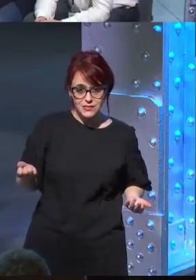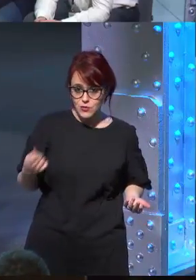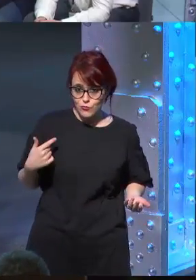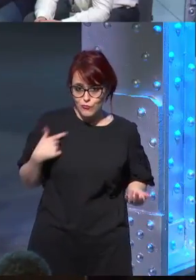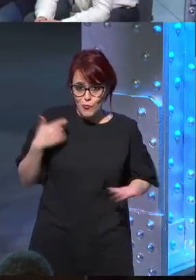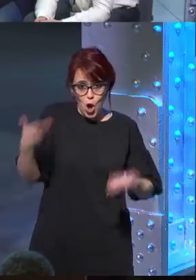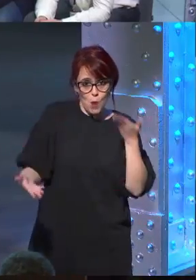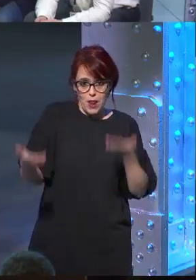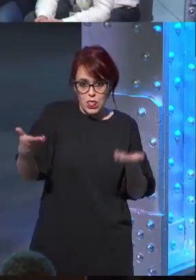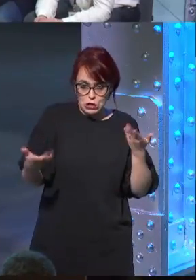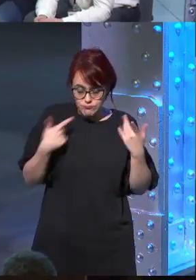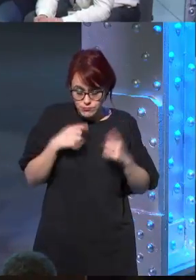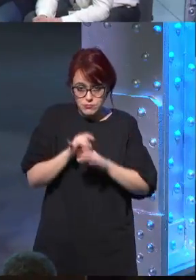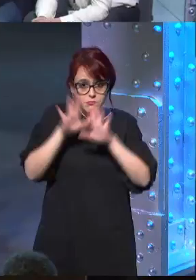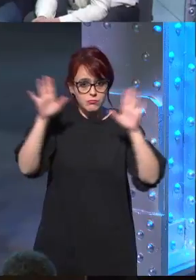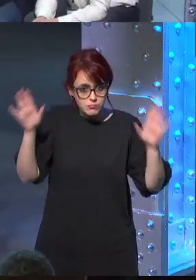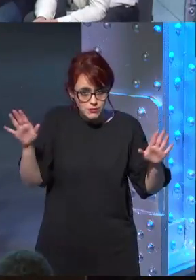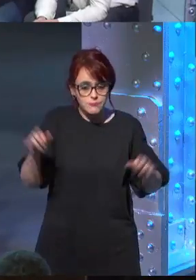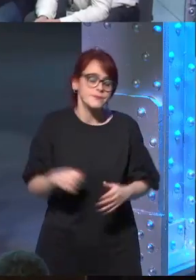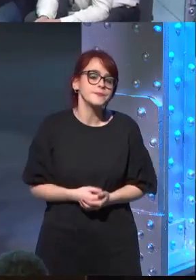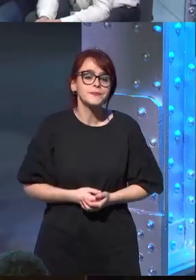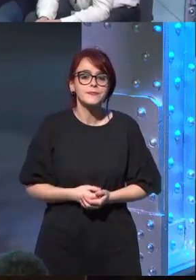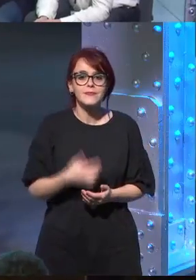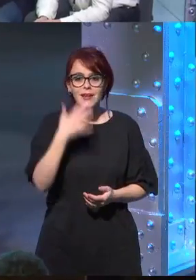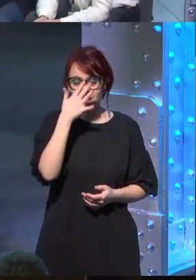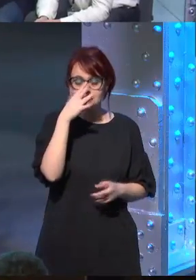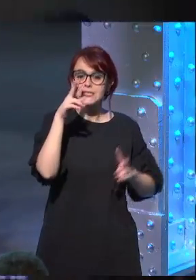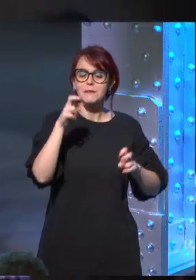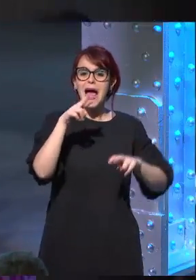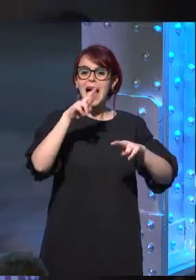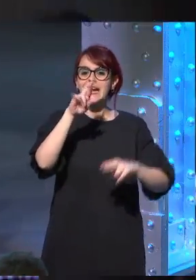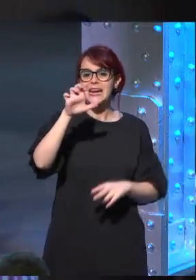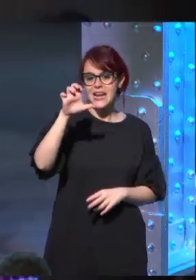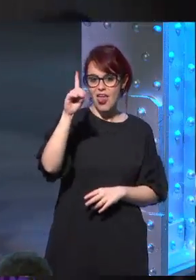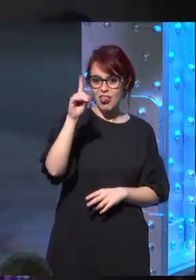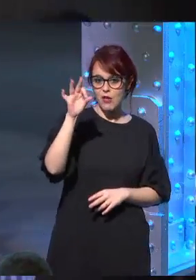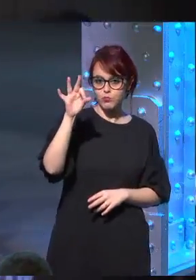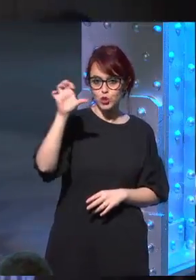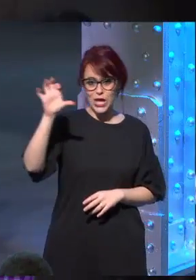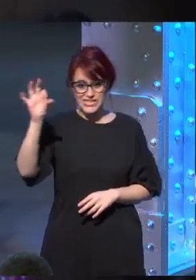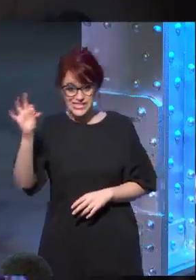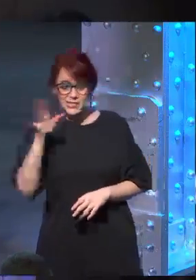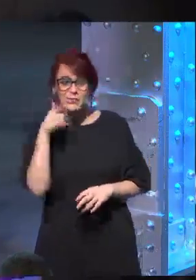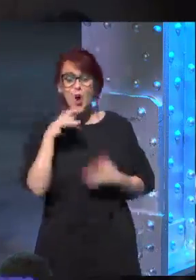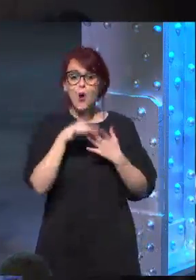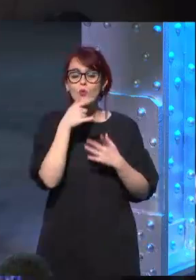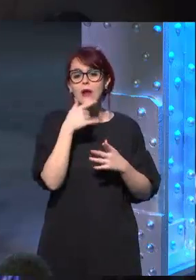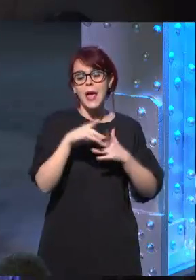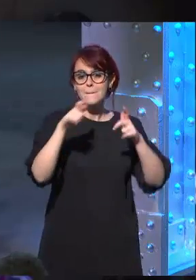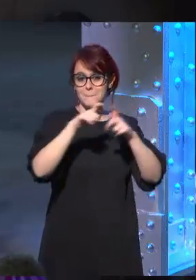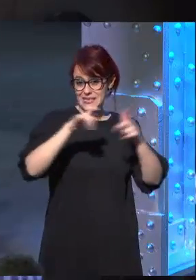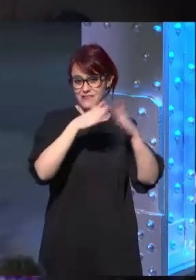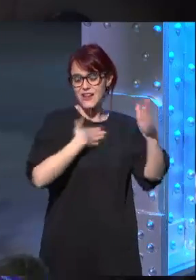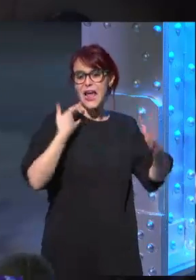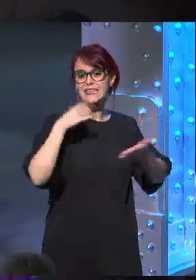many times. Today, for example, you are proving that you are much more experienced than we are. Some time ago, we